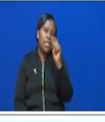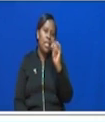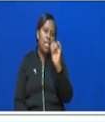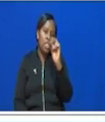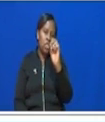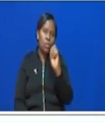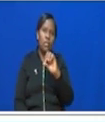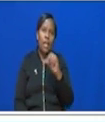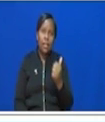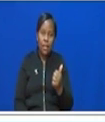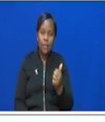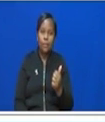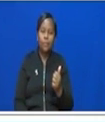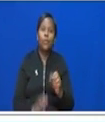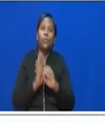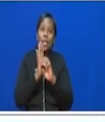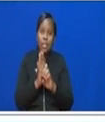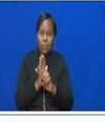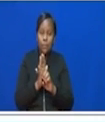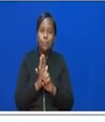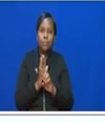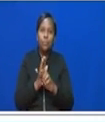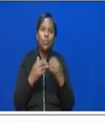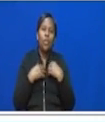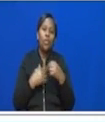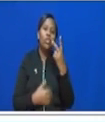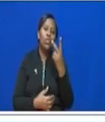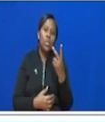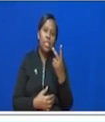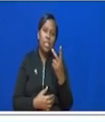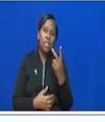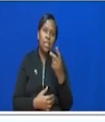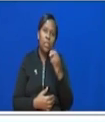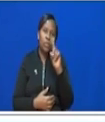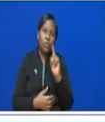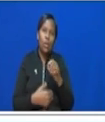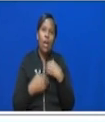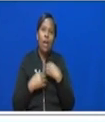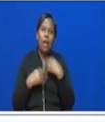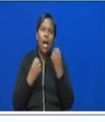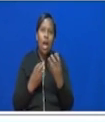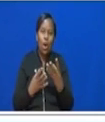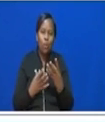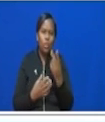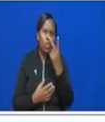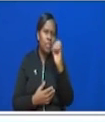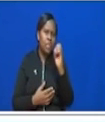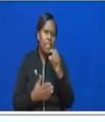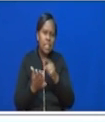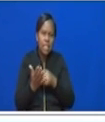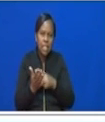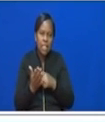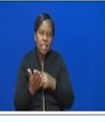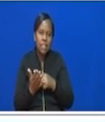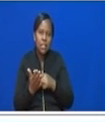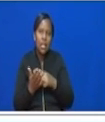The next, for example, you have question 1. How many 20 shillings